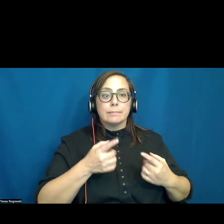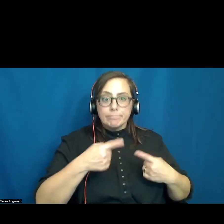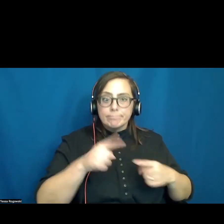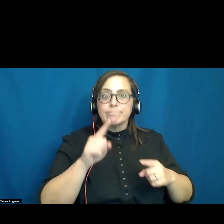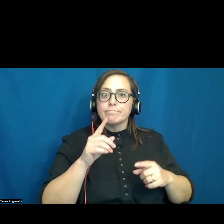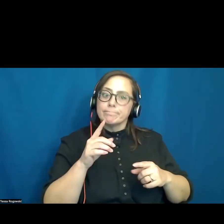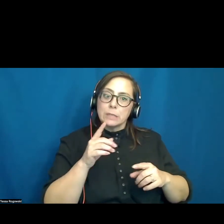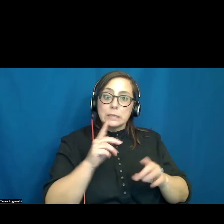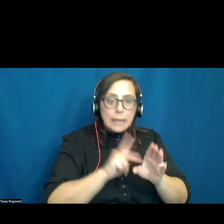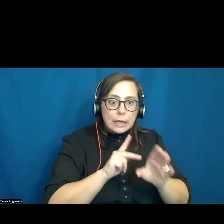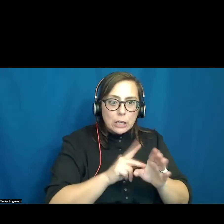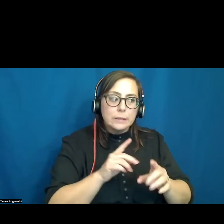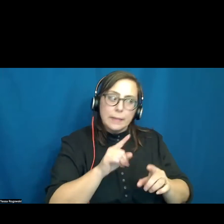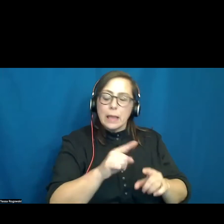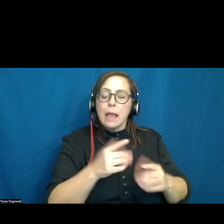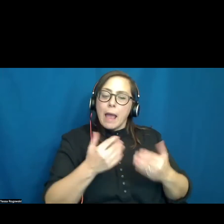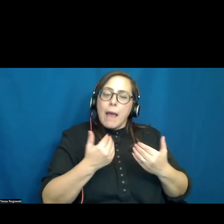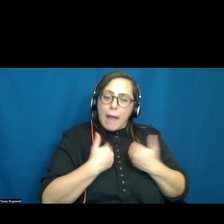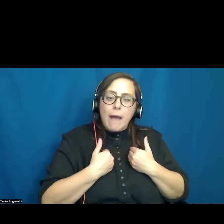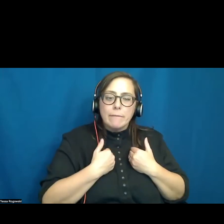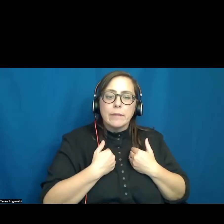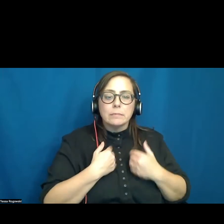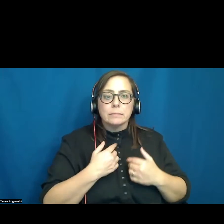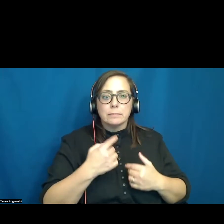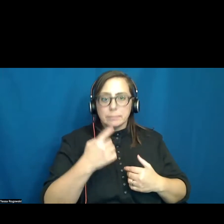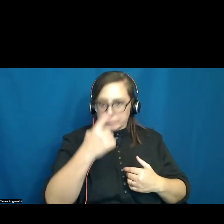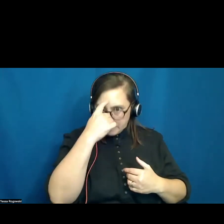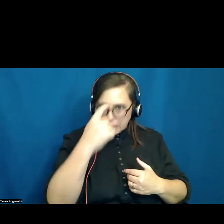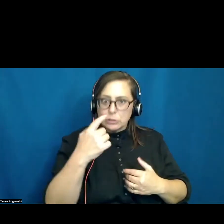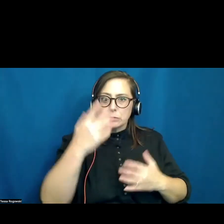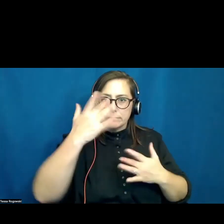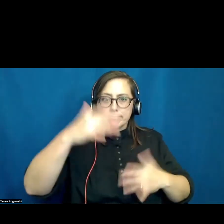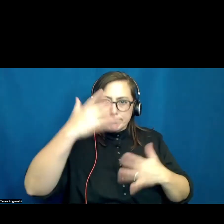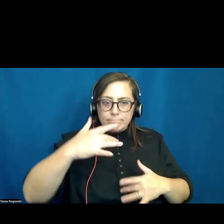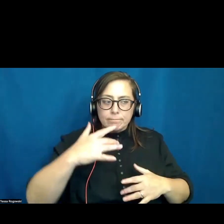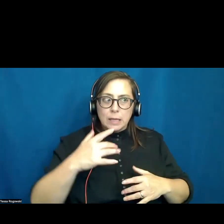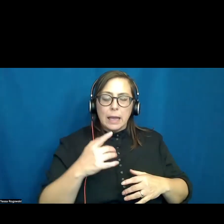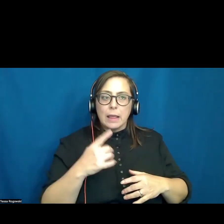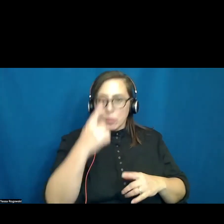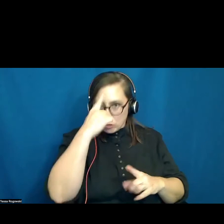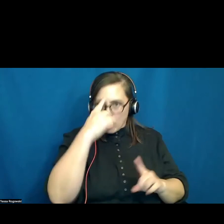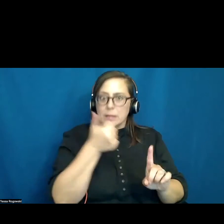under mental illness, and were saw themselves as